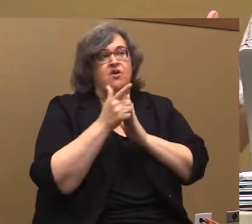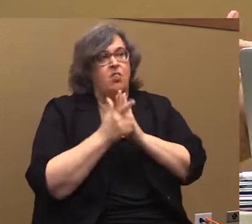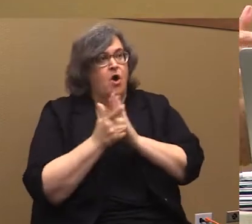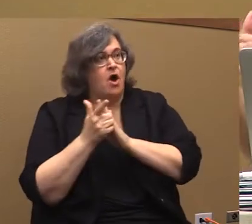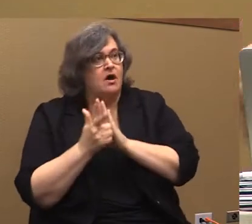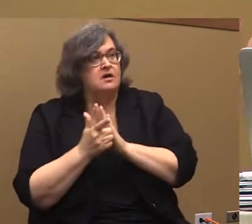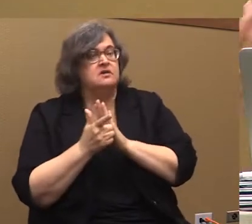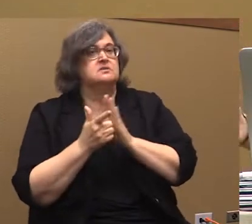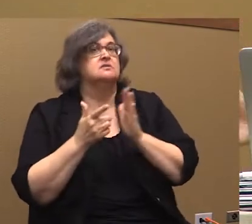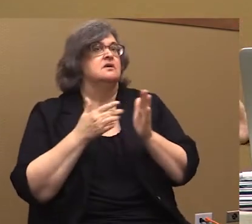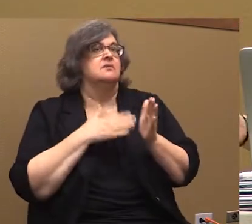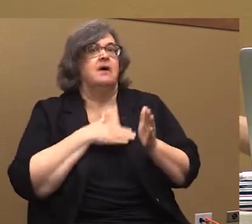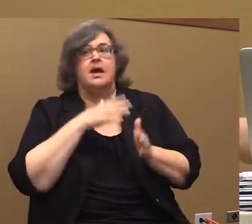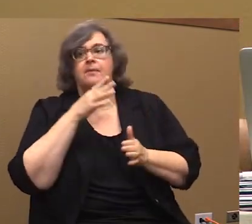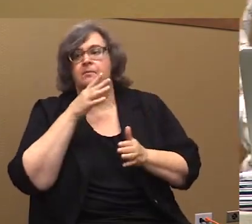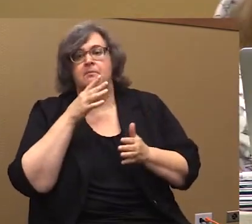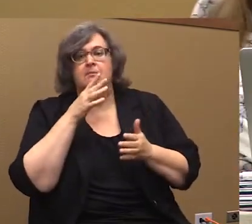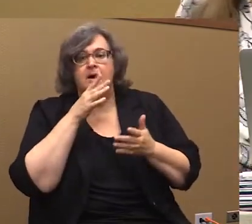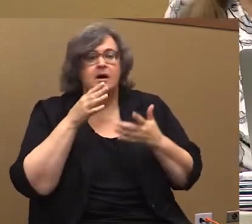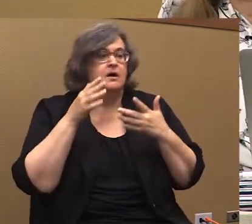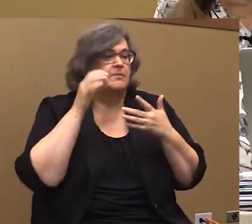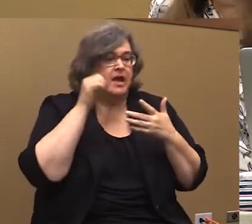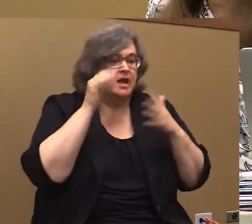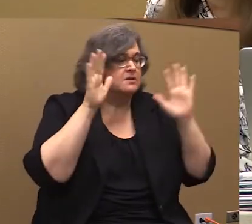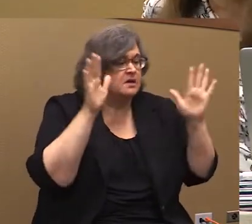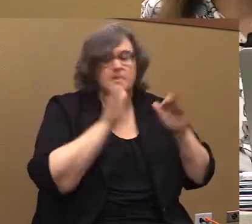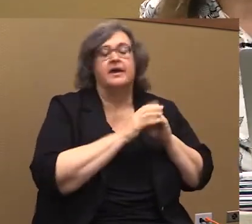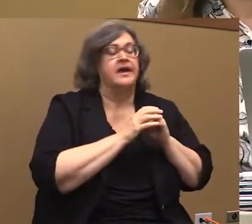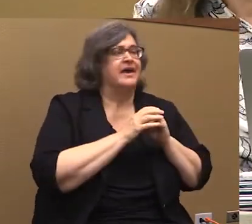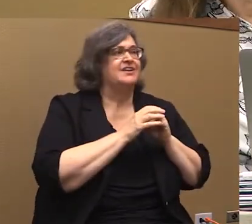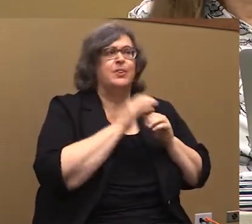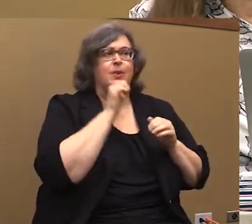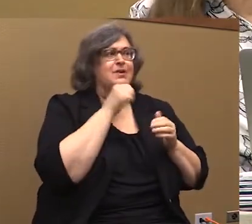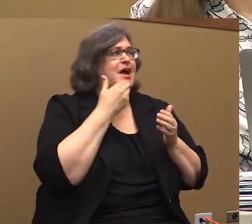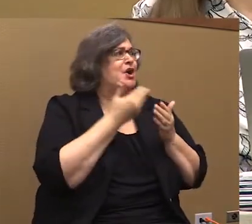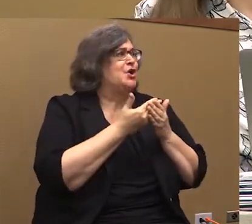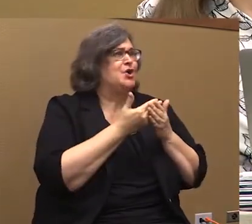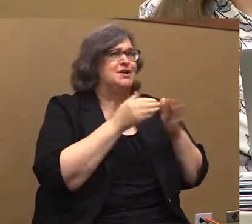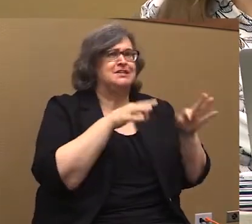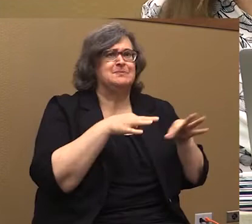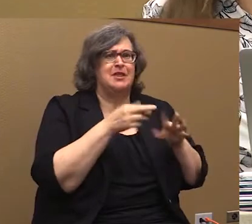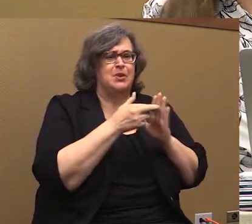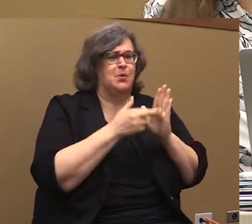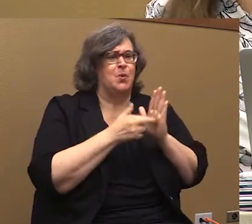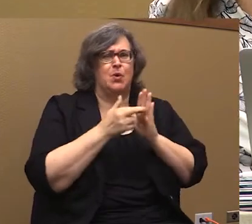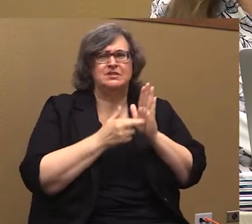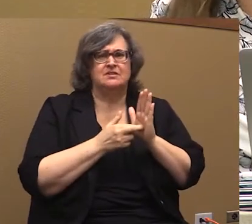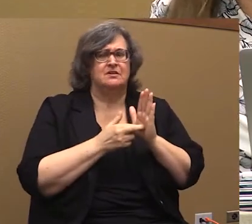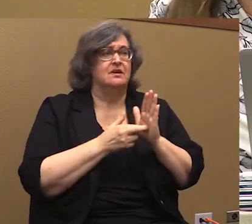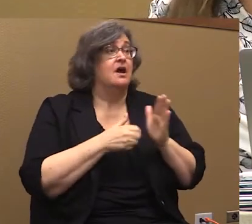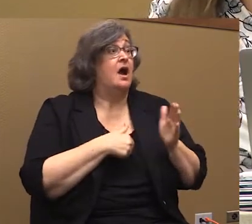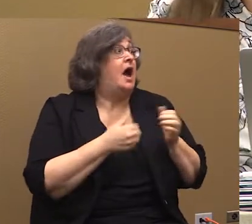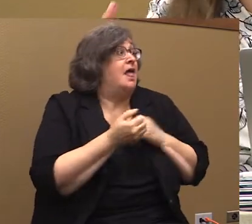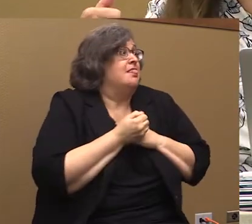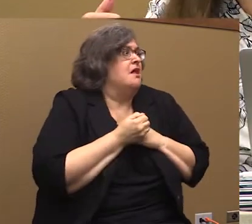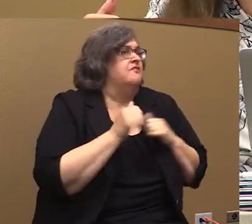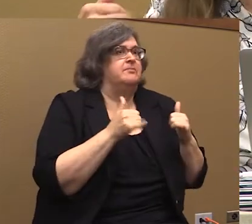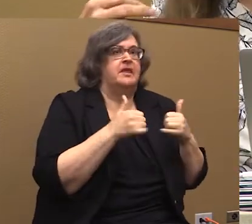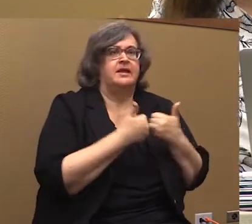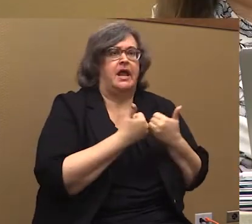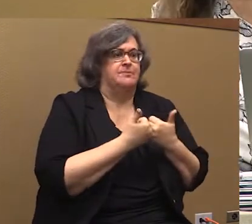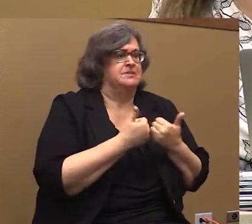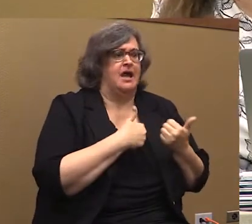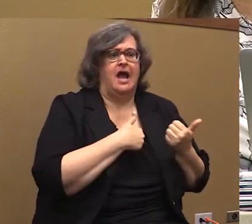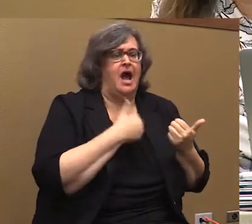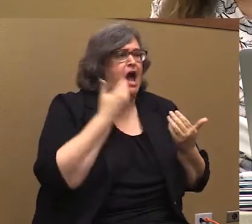mom, and they wanted us to play this game that they love, but they weren't so good about telling us the rules. And so we just sort